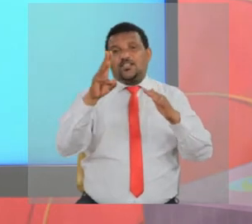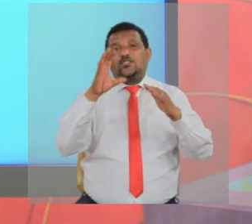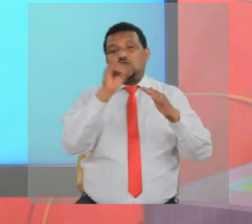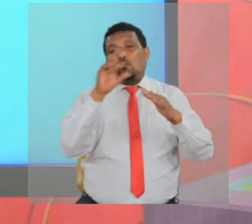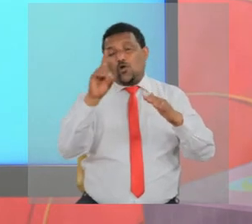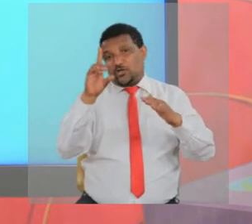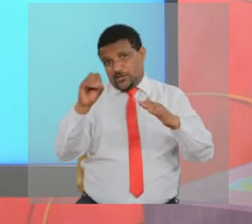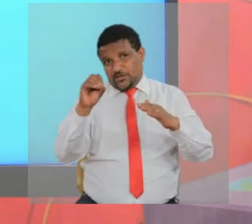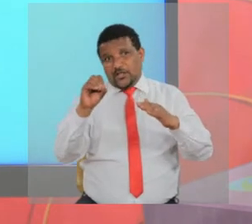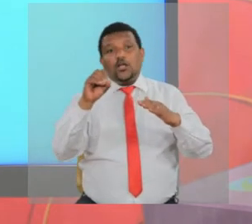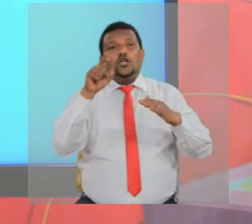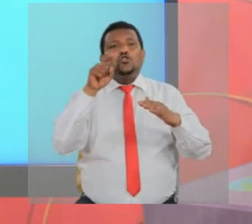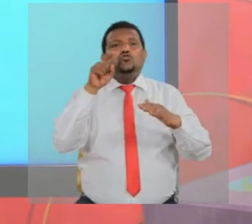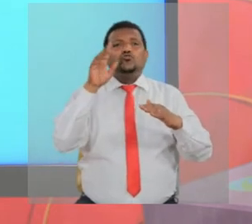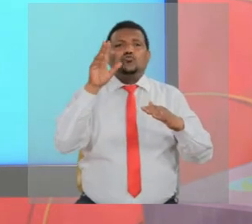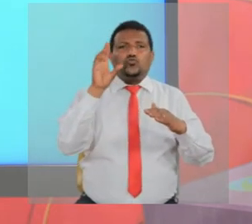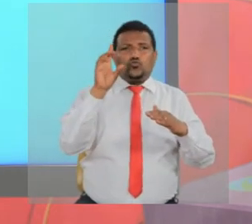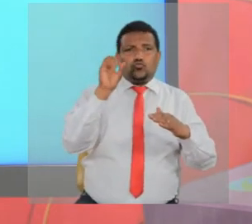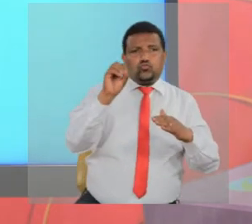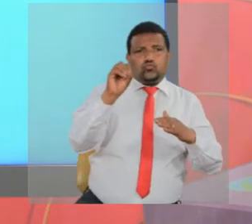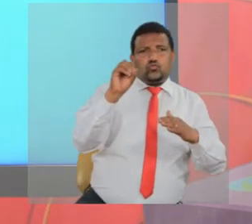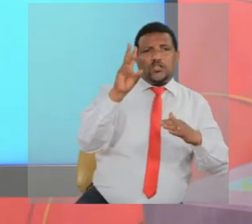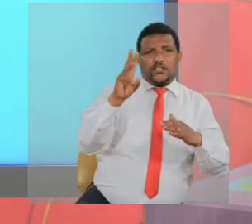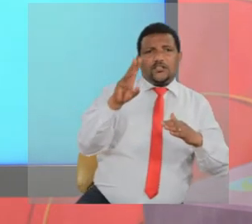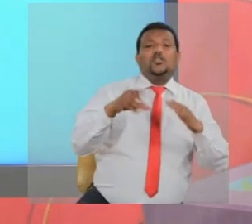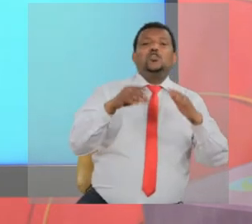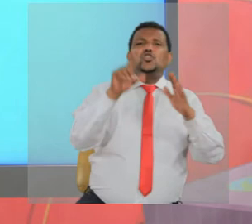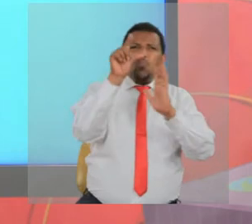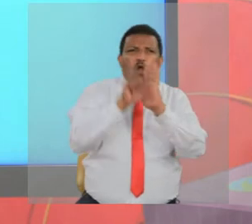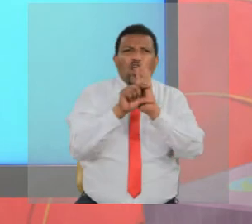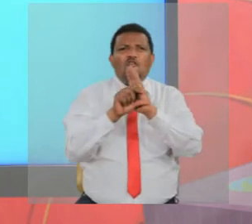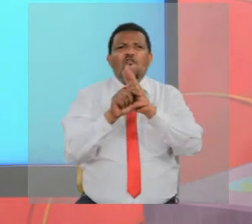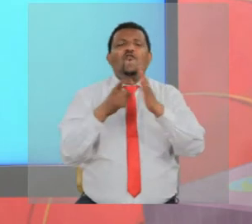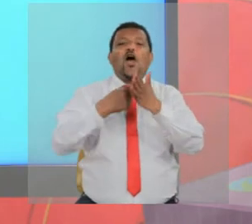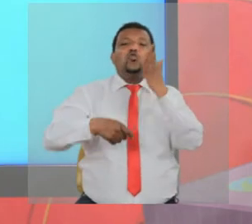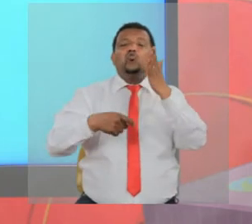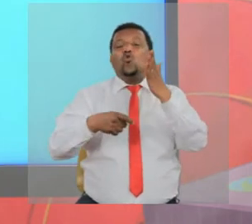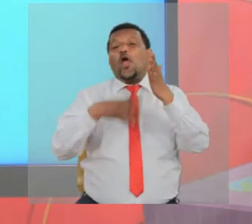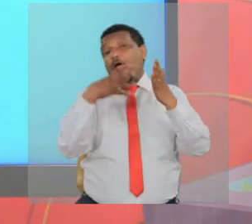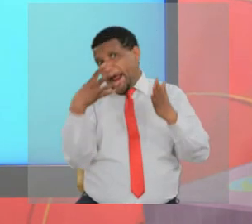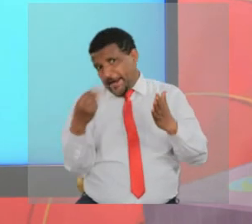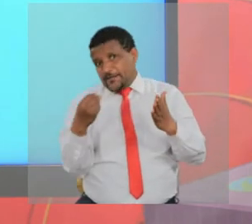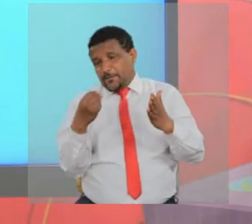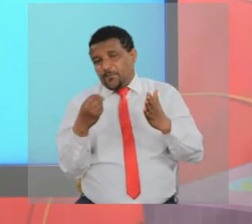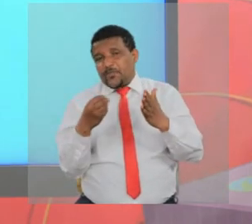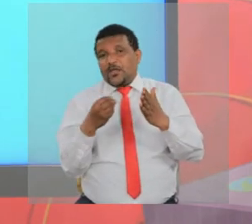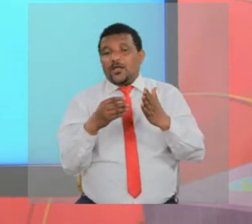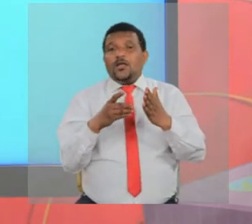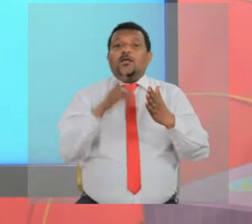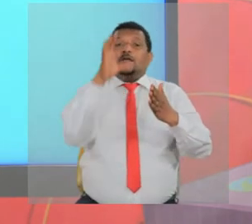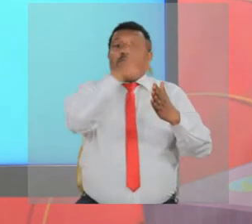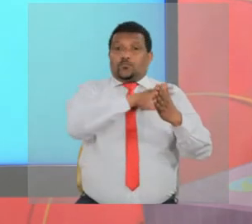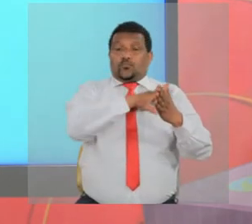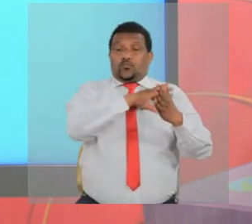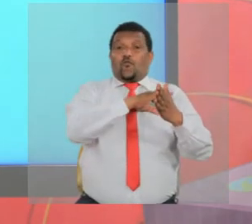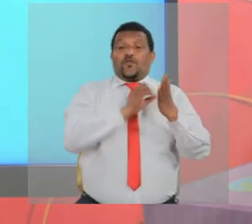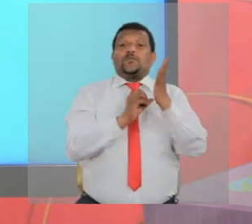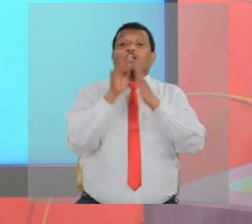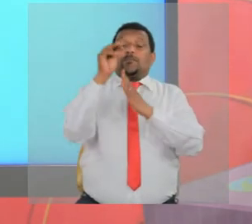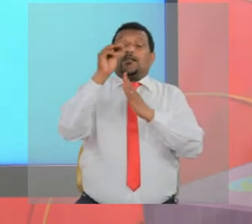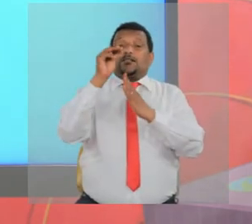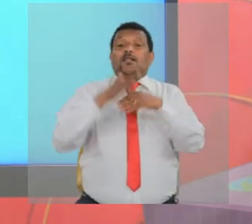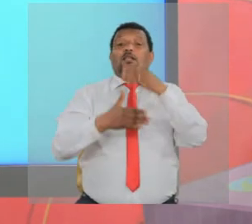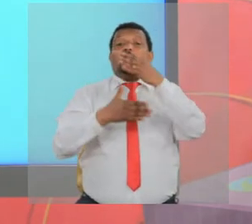smaller value and take the larger value as the profit maximizing level of output, which is 2. That